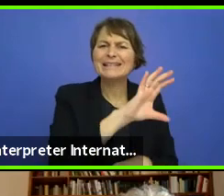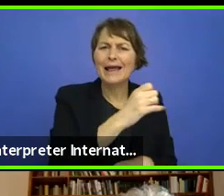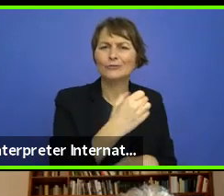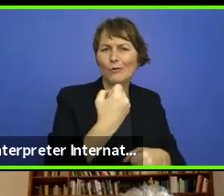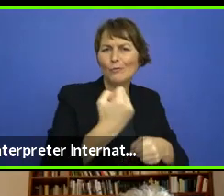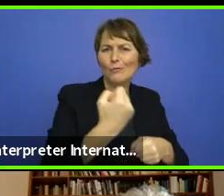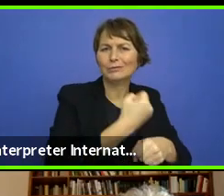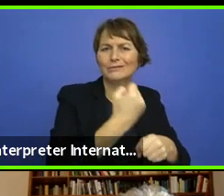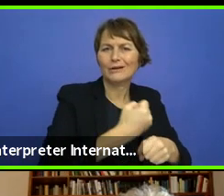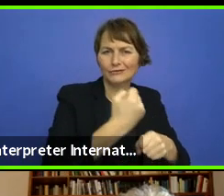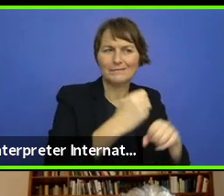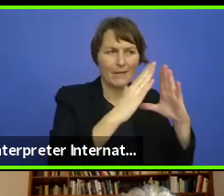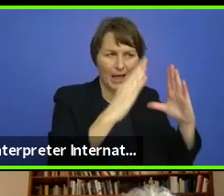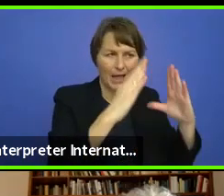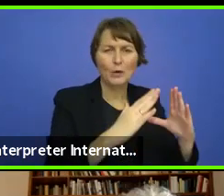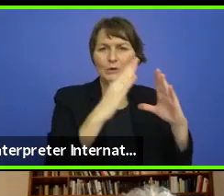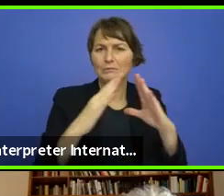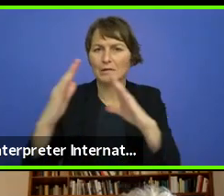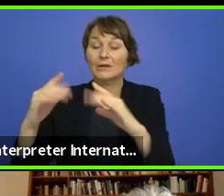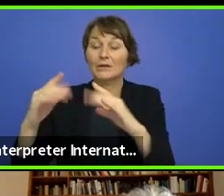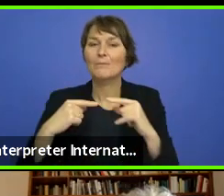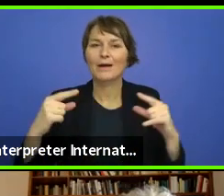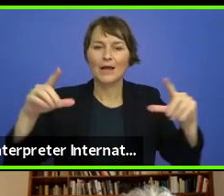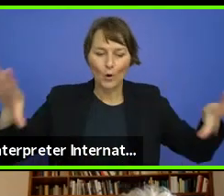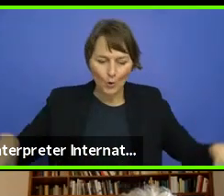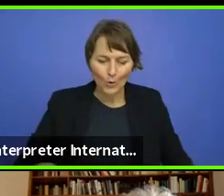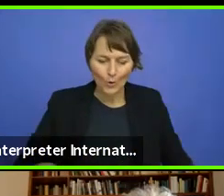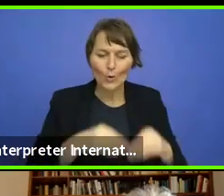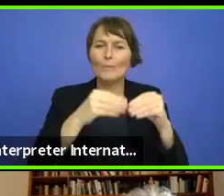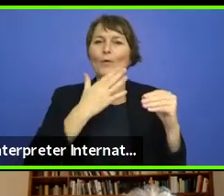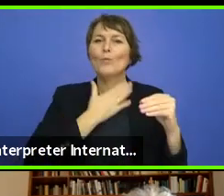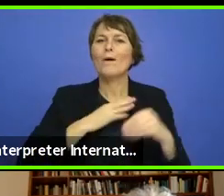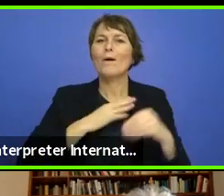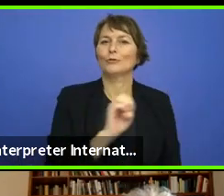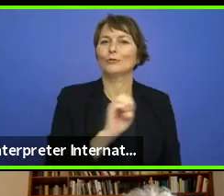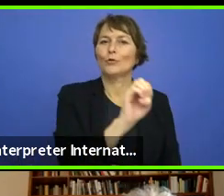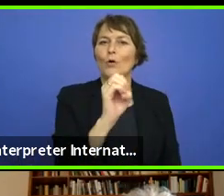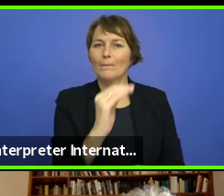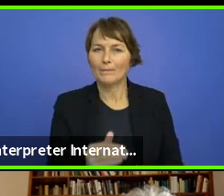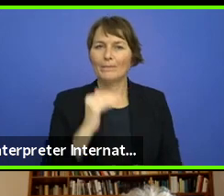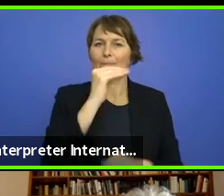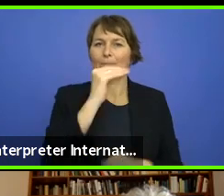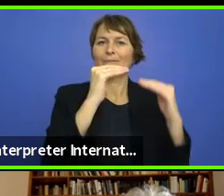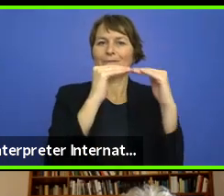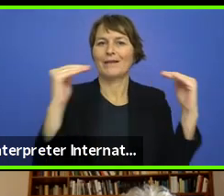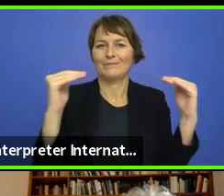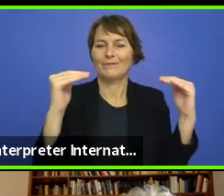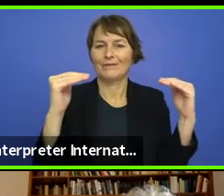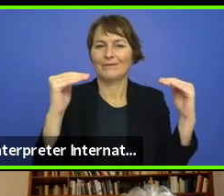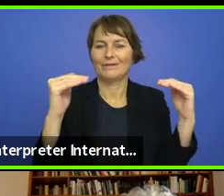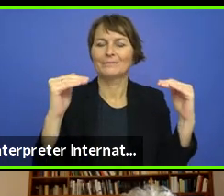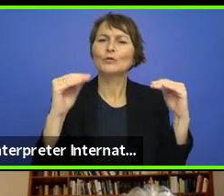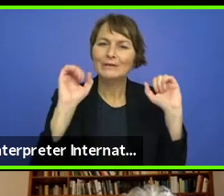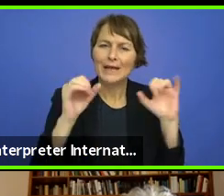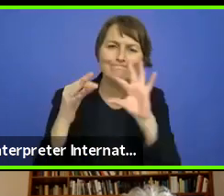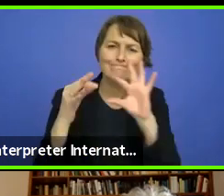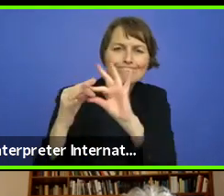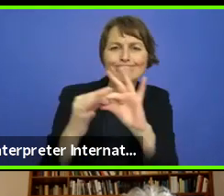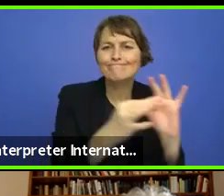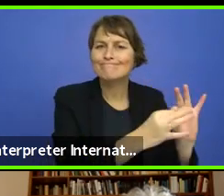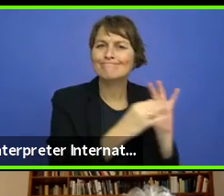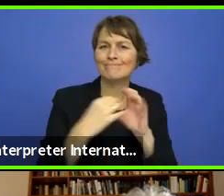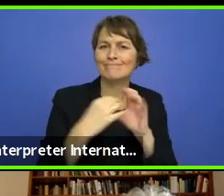the possibility to open up a space to continue the European collaboration work which